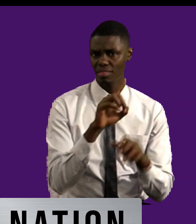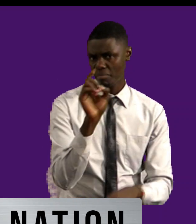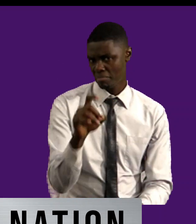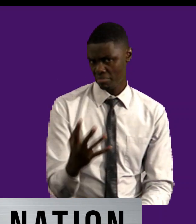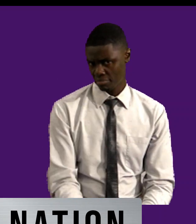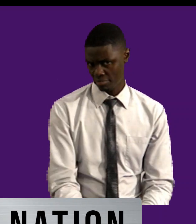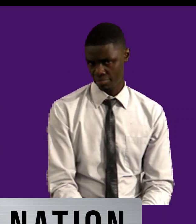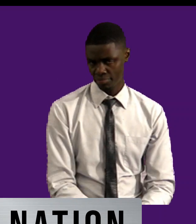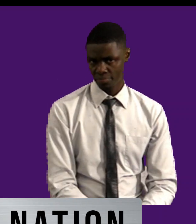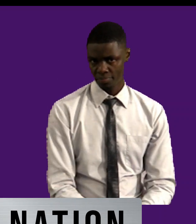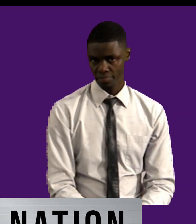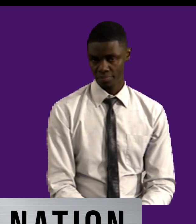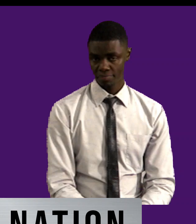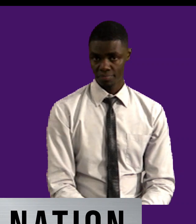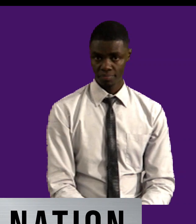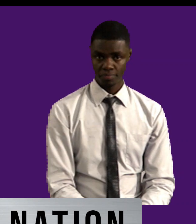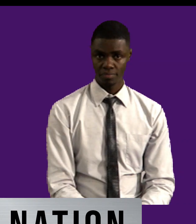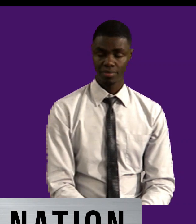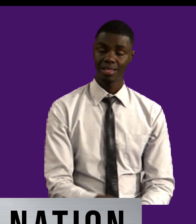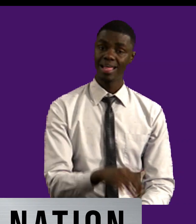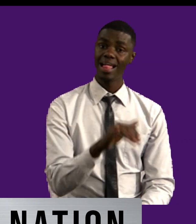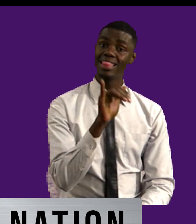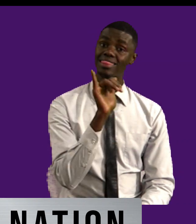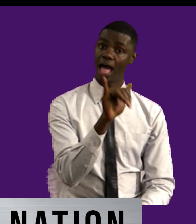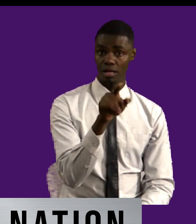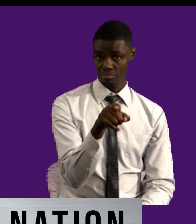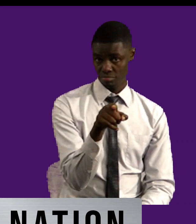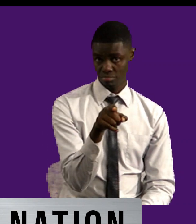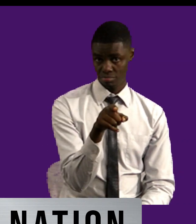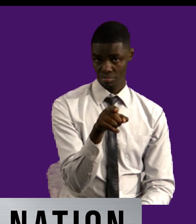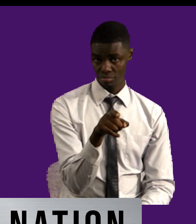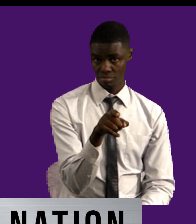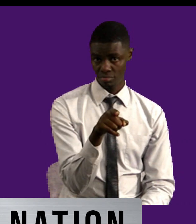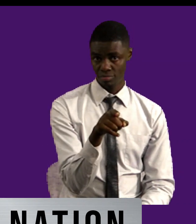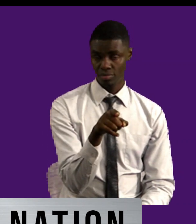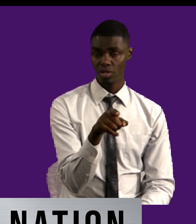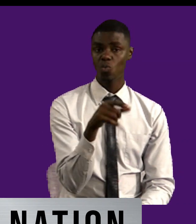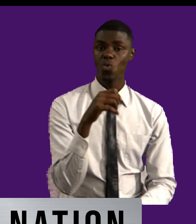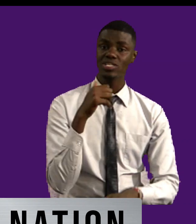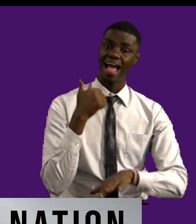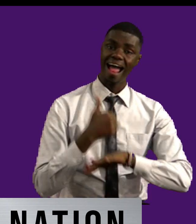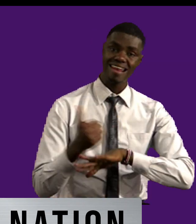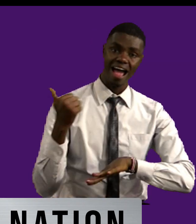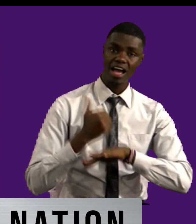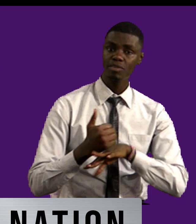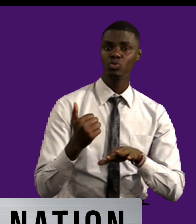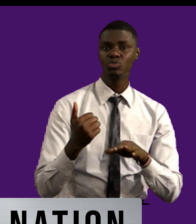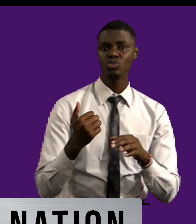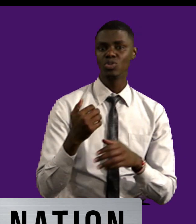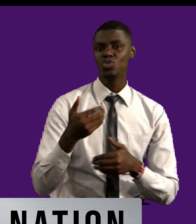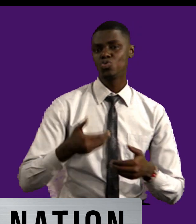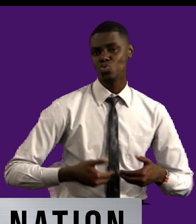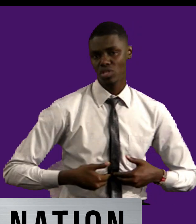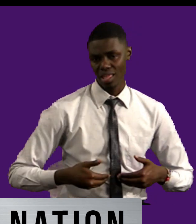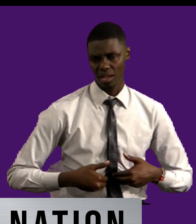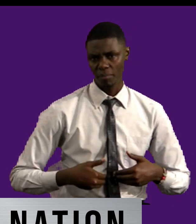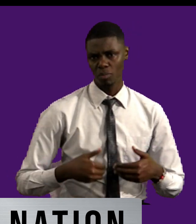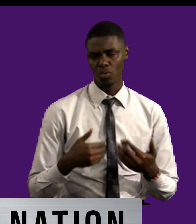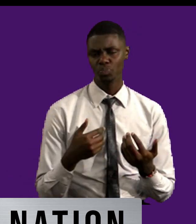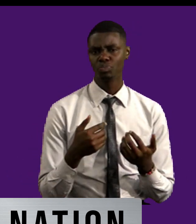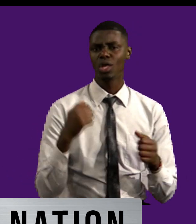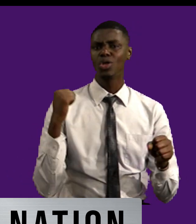That was an abuse to the young people. Why? You